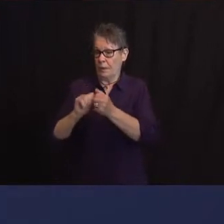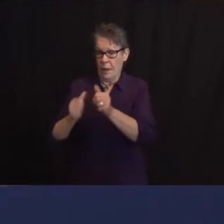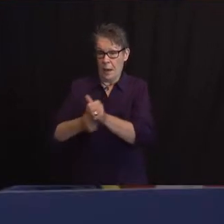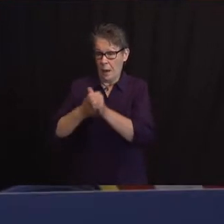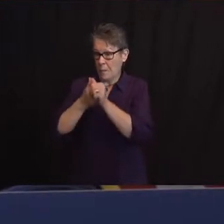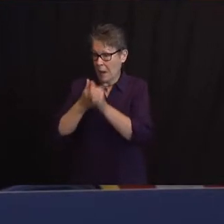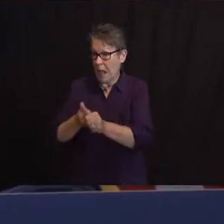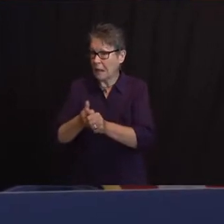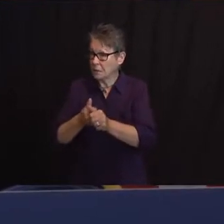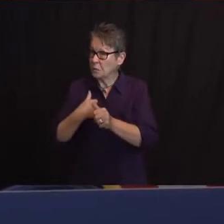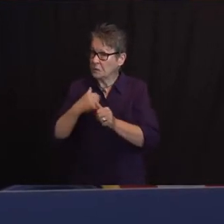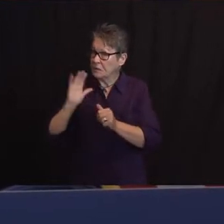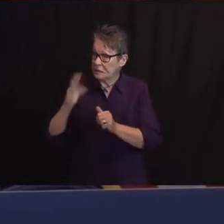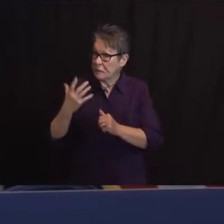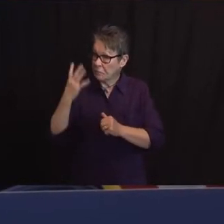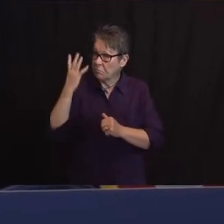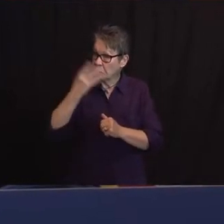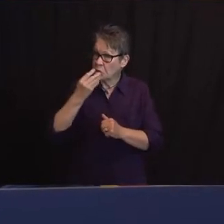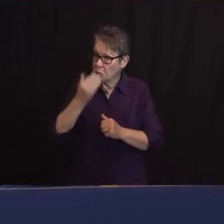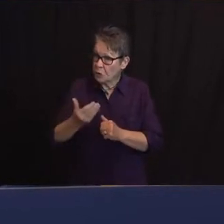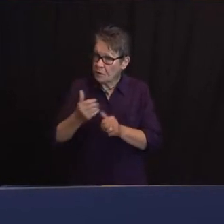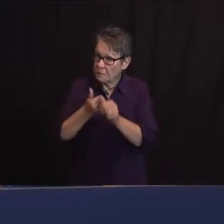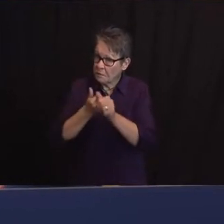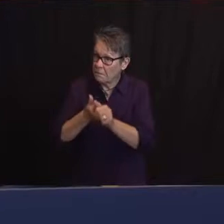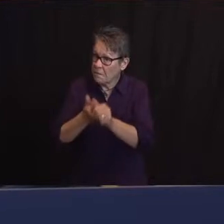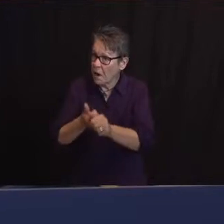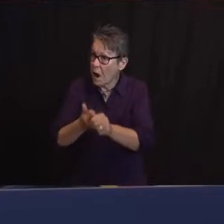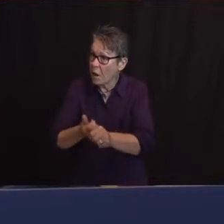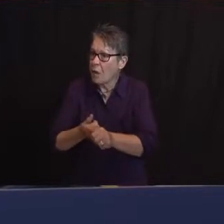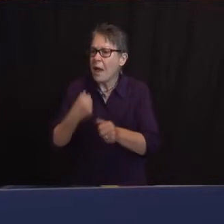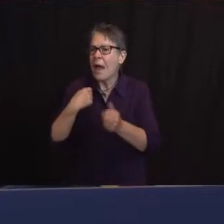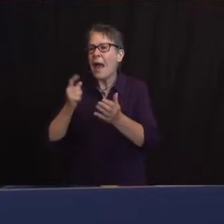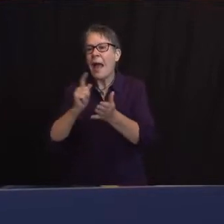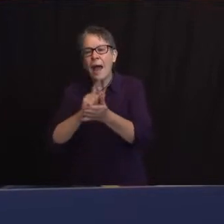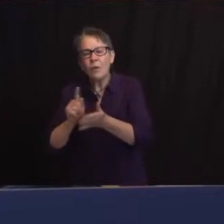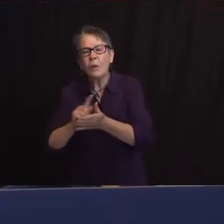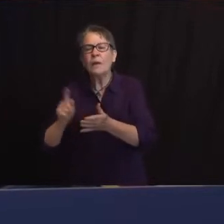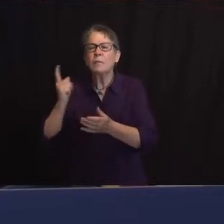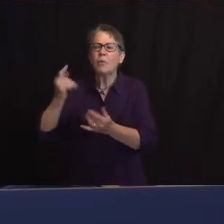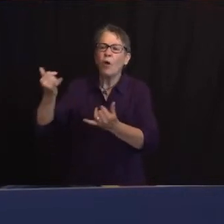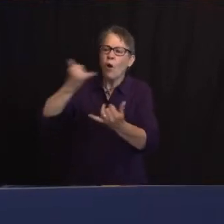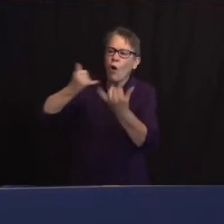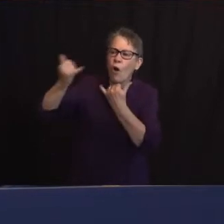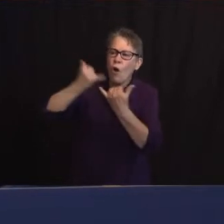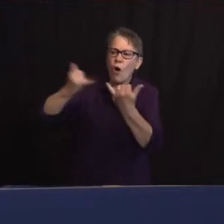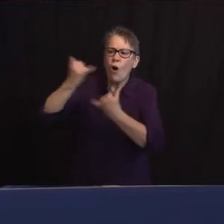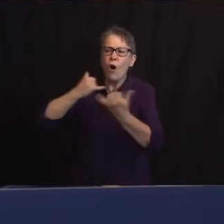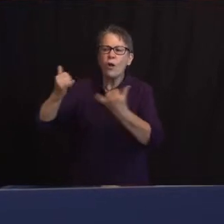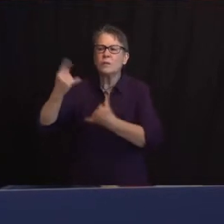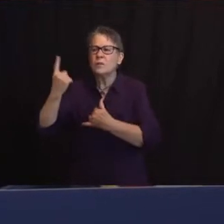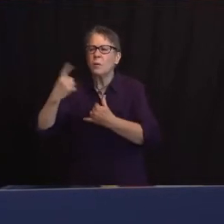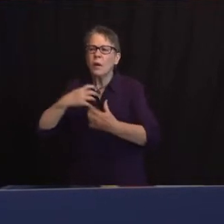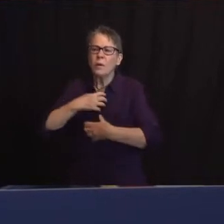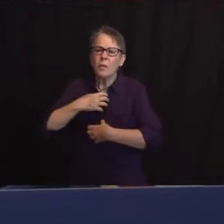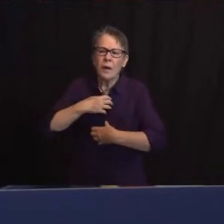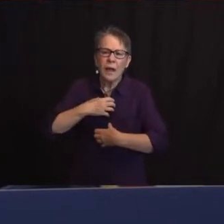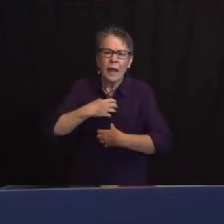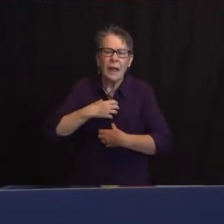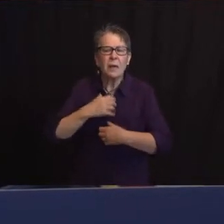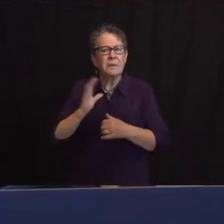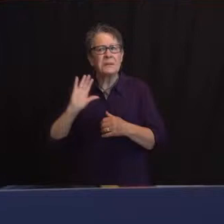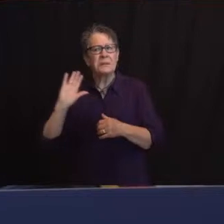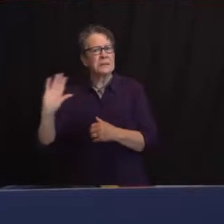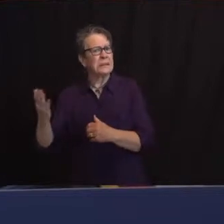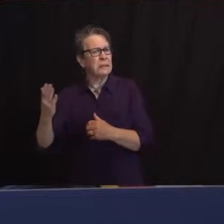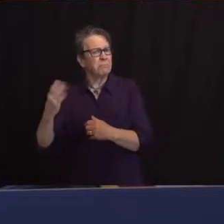well. We have calls throughout the week with our law enforcement leaders throughout the state. The Attorney General and I will be hosting one that we call